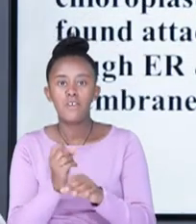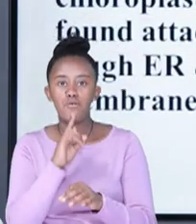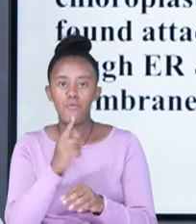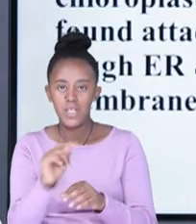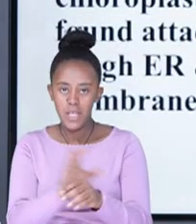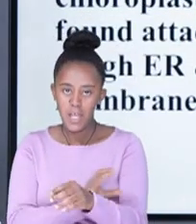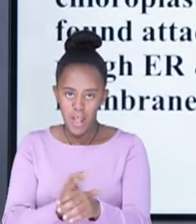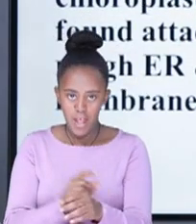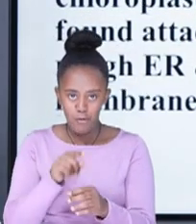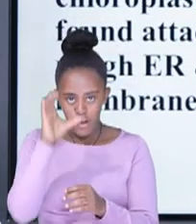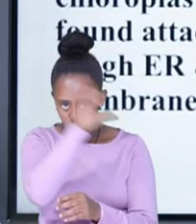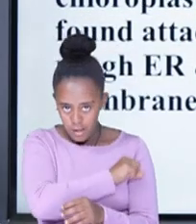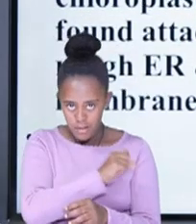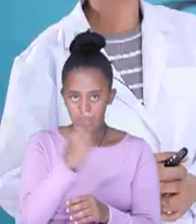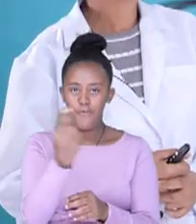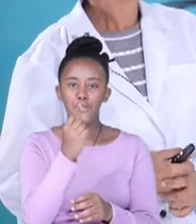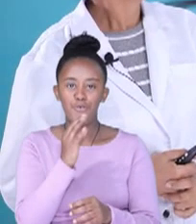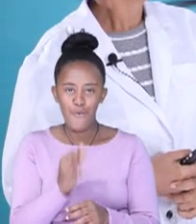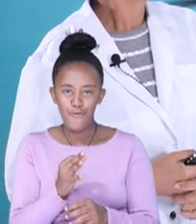can guess the function of ribosome.